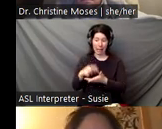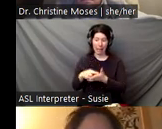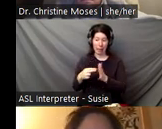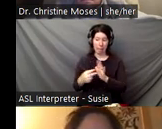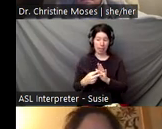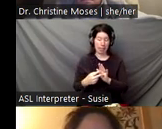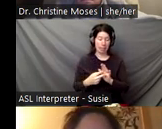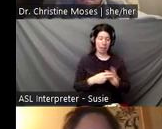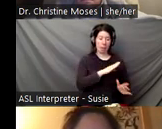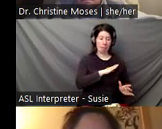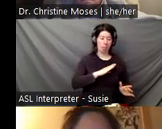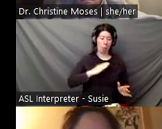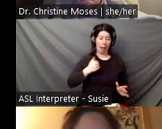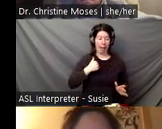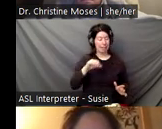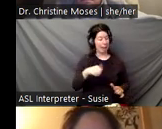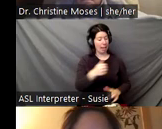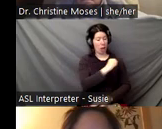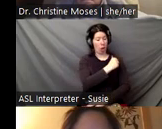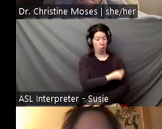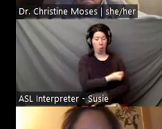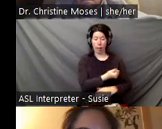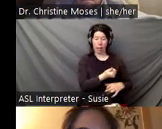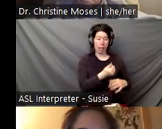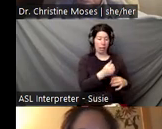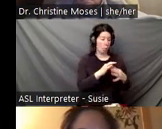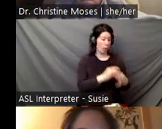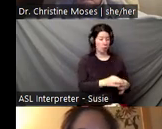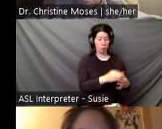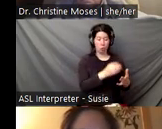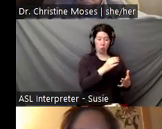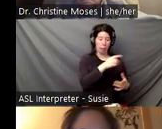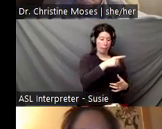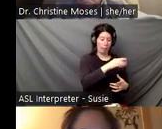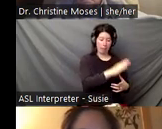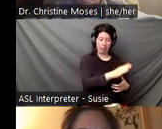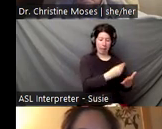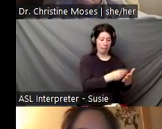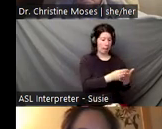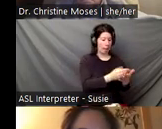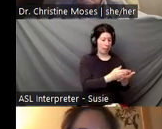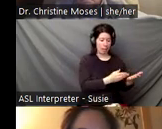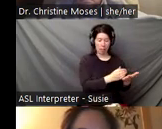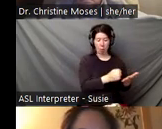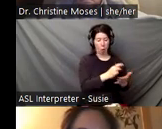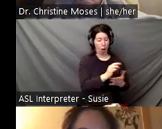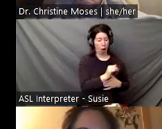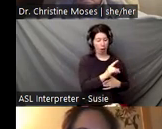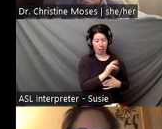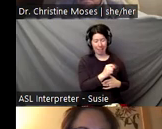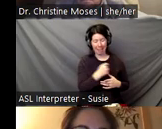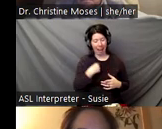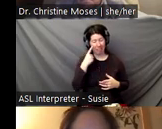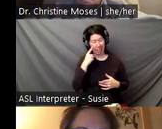of authority over the police bureau budget or auditing or anything like that. Because I don't think it does, but I think we should read it